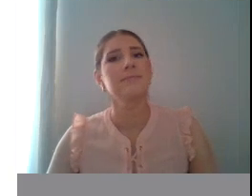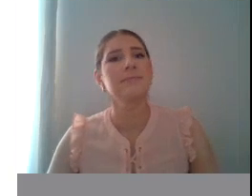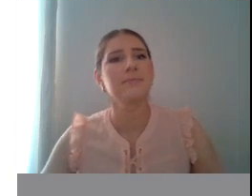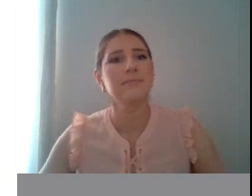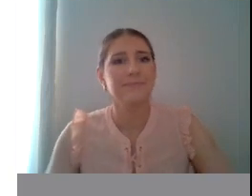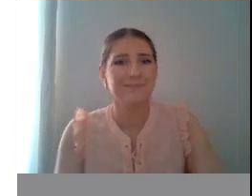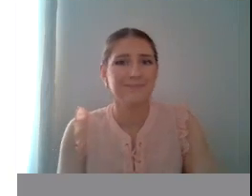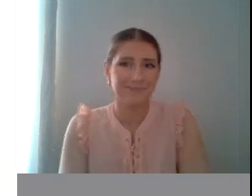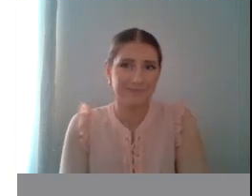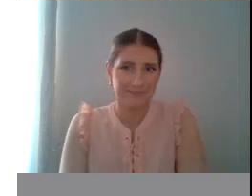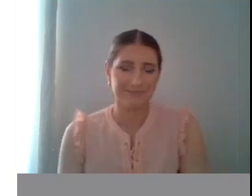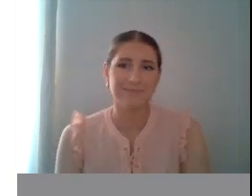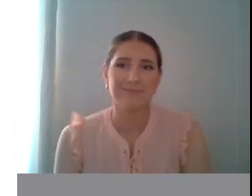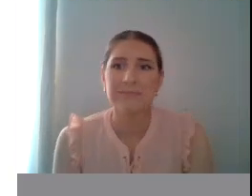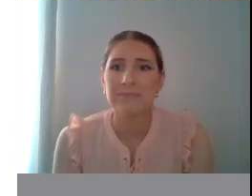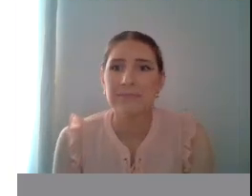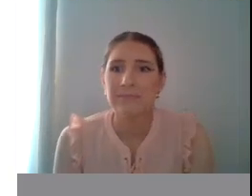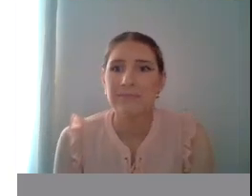Yeah, thank you.